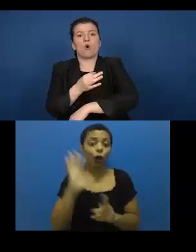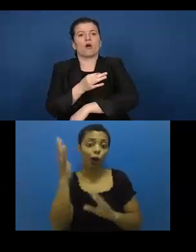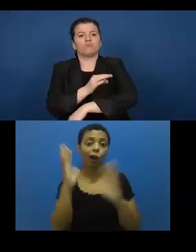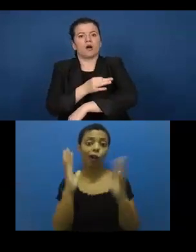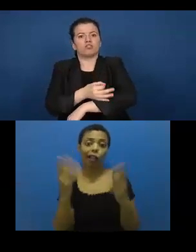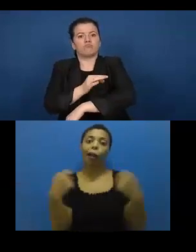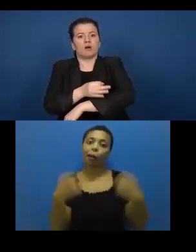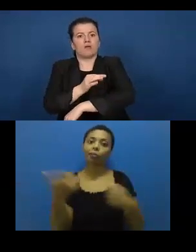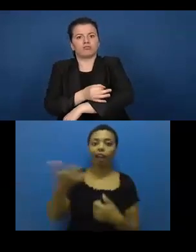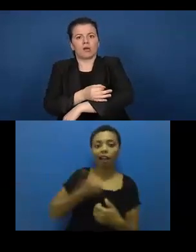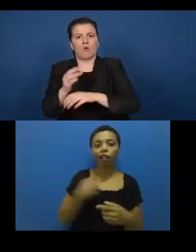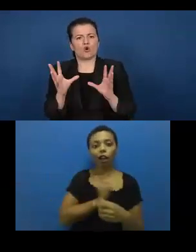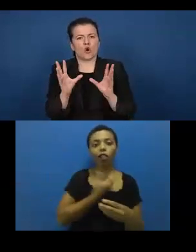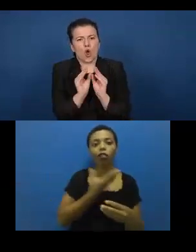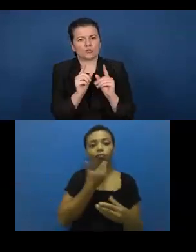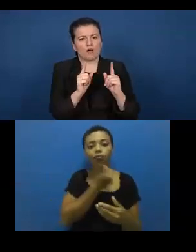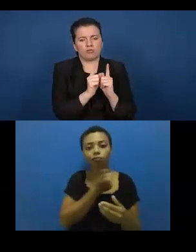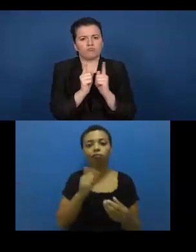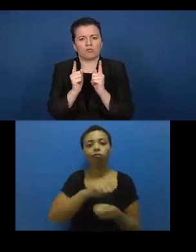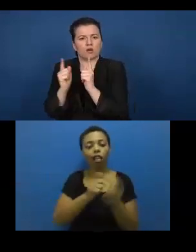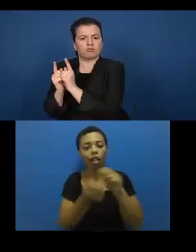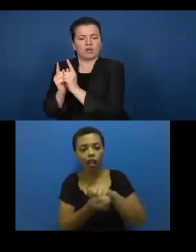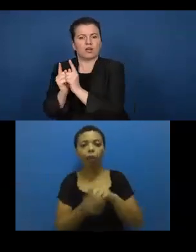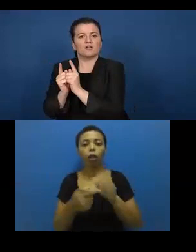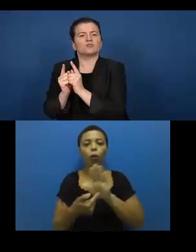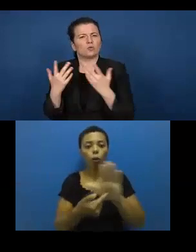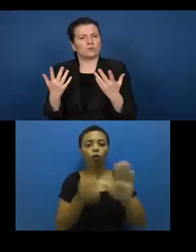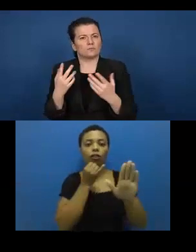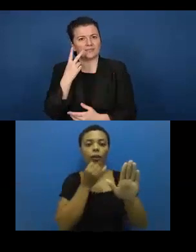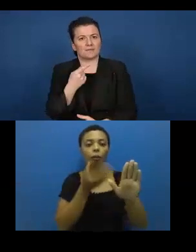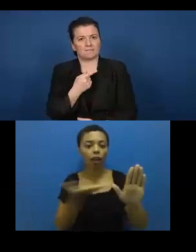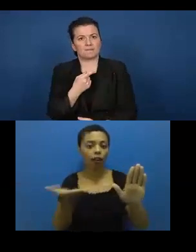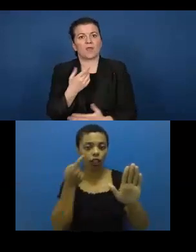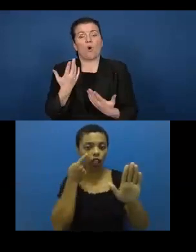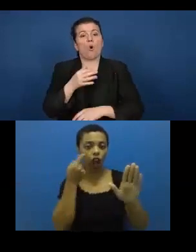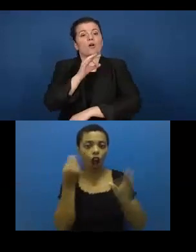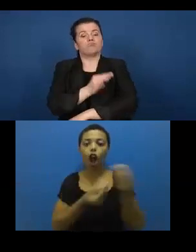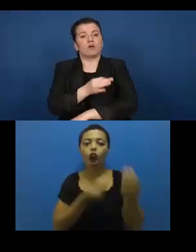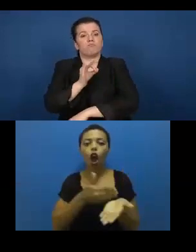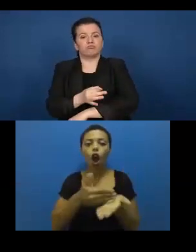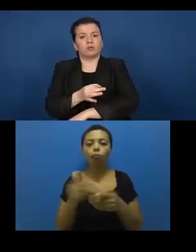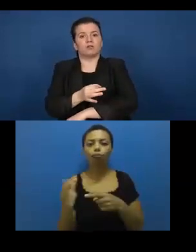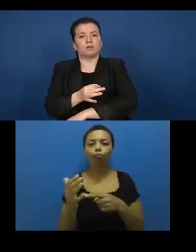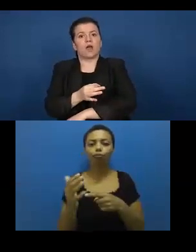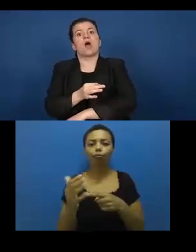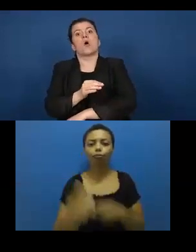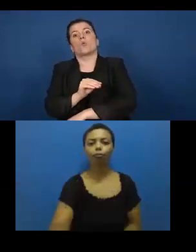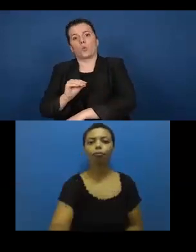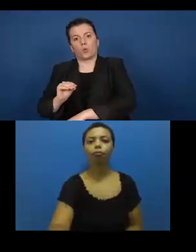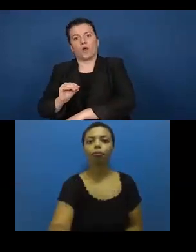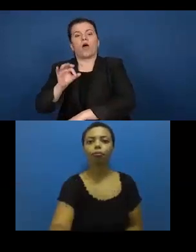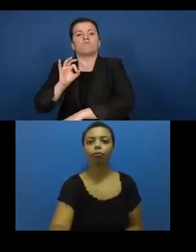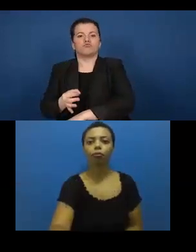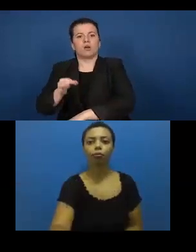here, where we displayed 2 vibration pulses, then introduced a little bit of a break, and then presented again 2